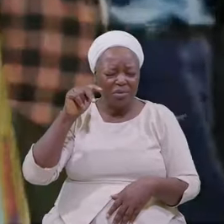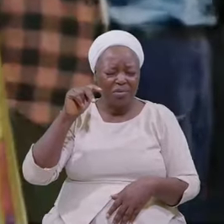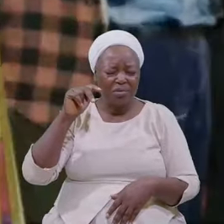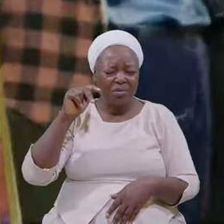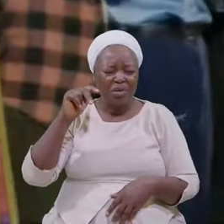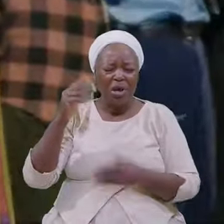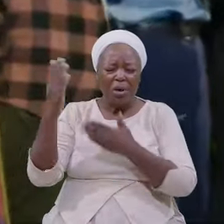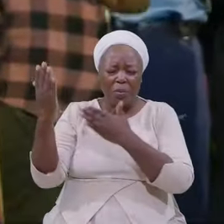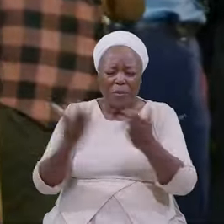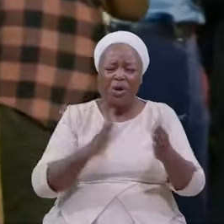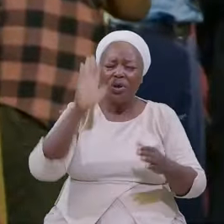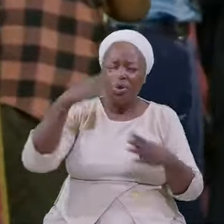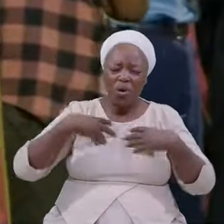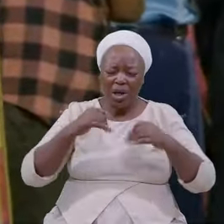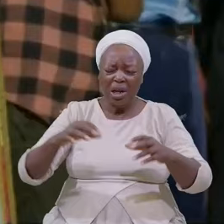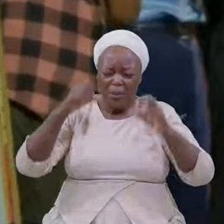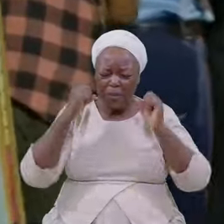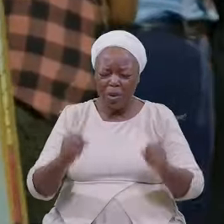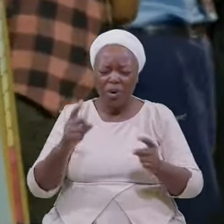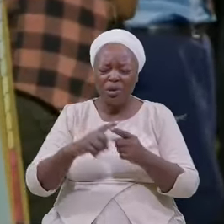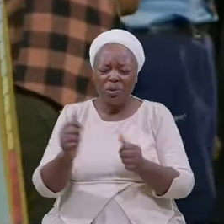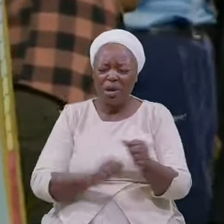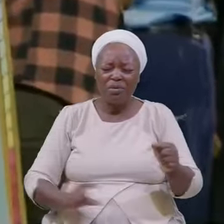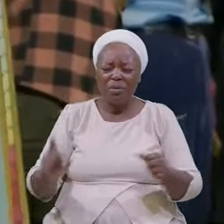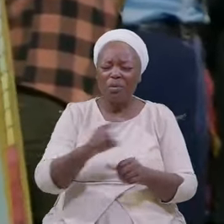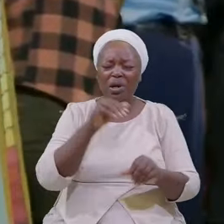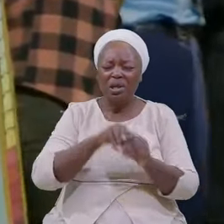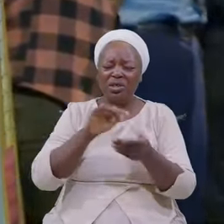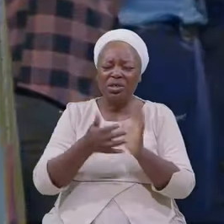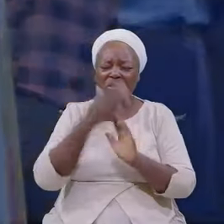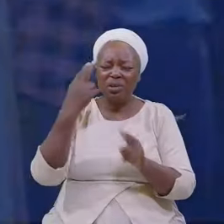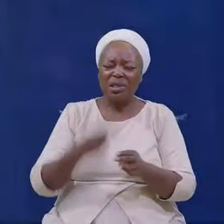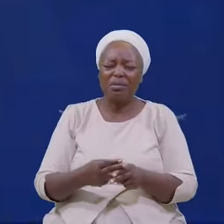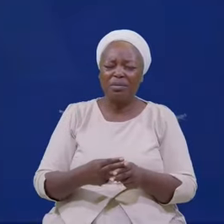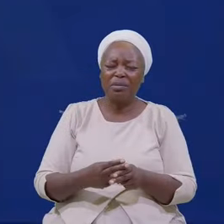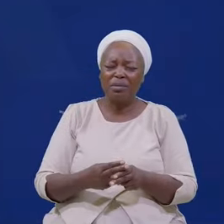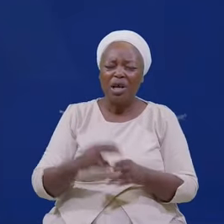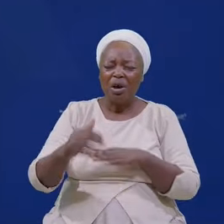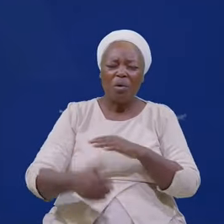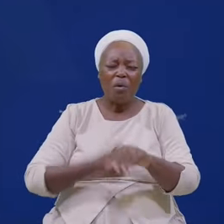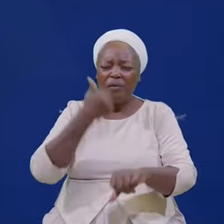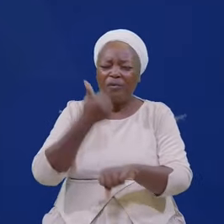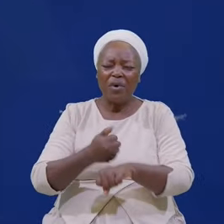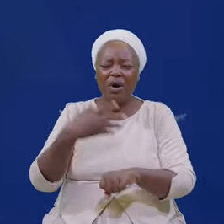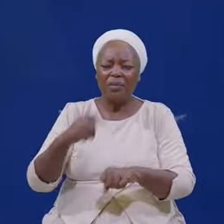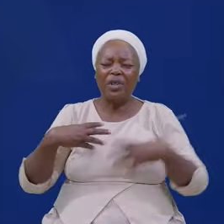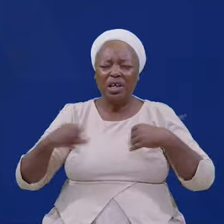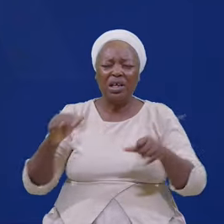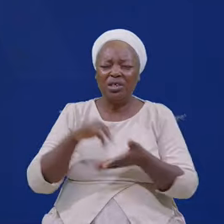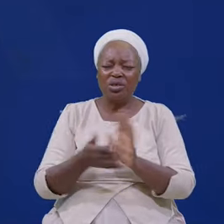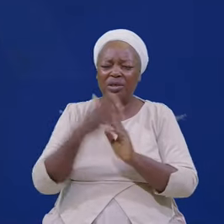your healing power to everyone. Apporte la puissance de guérison sur tous. Confirm the healing. Confirme la